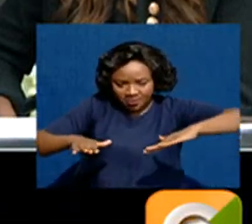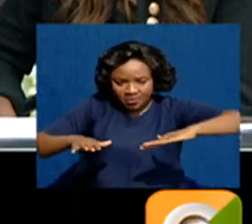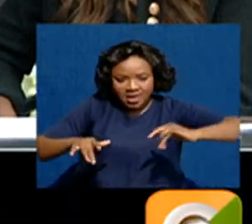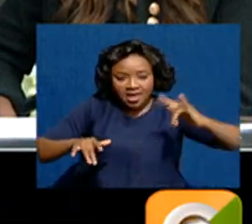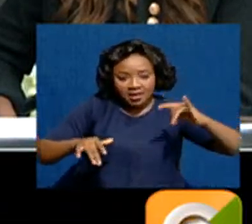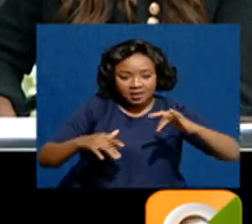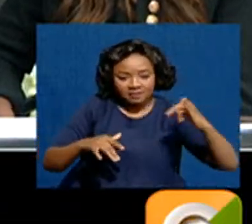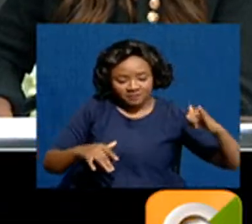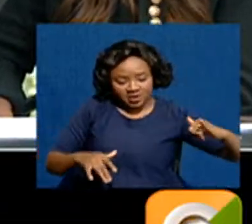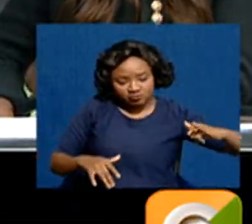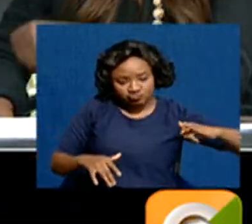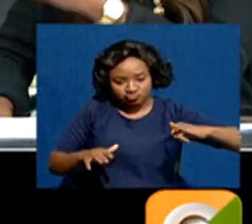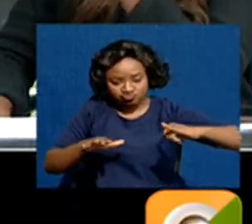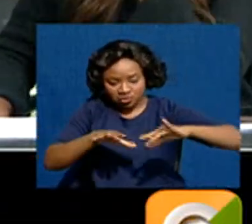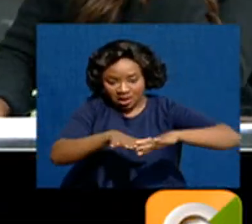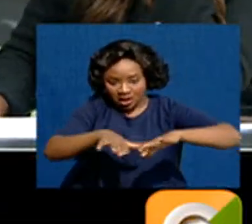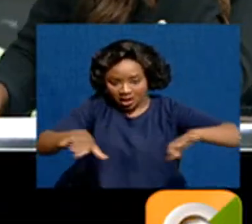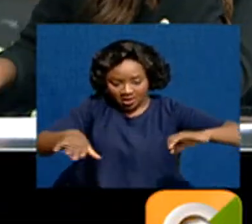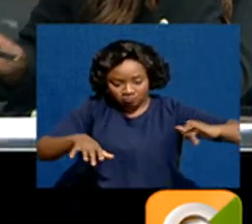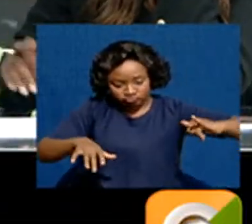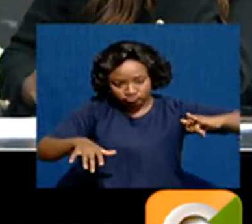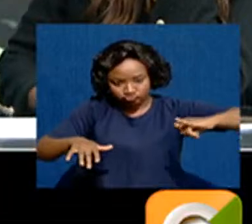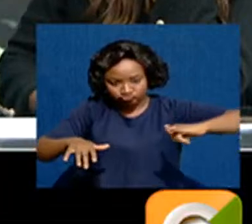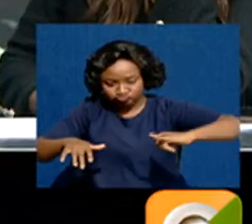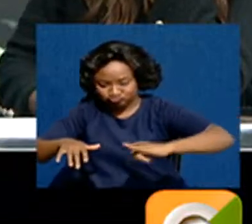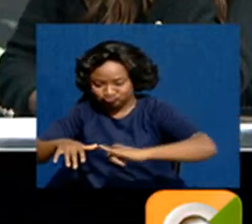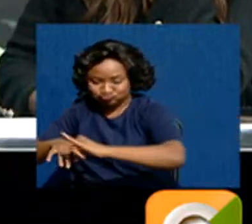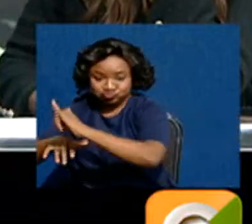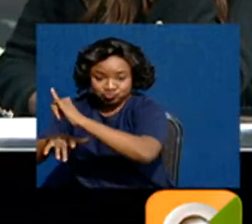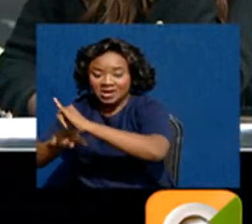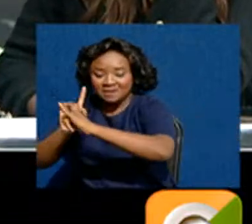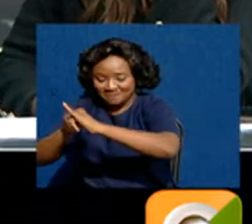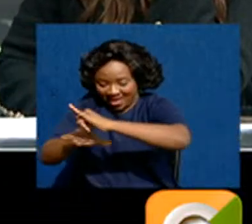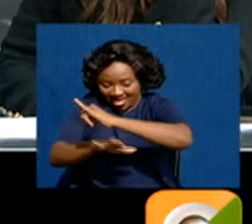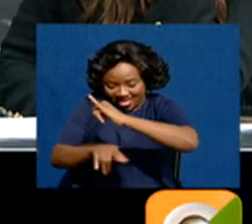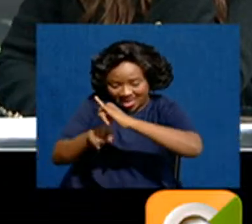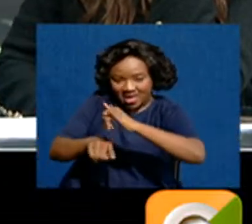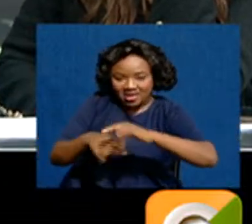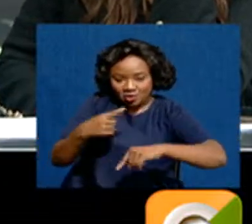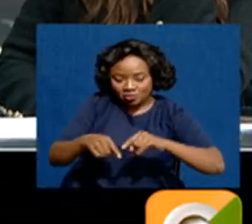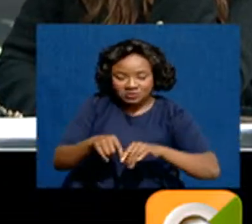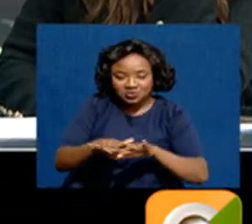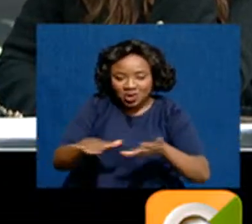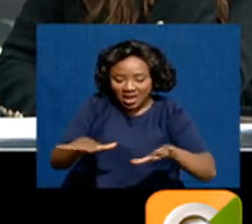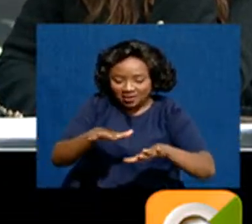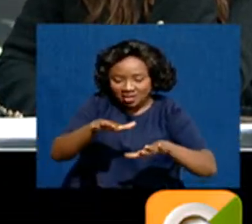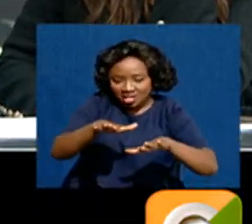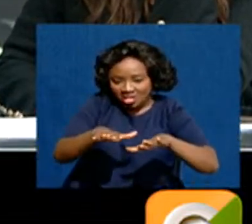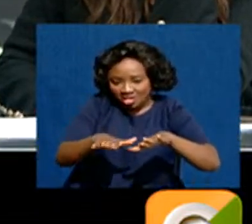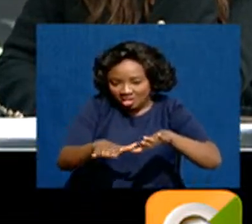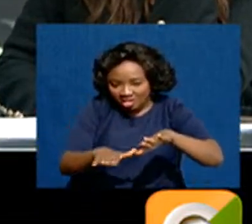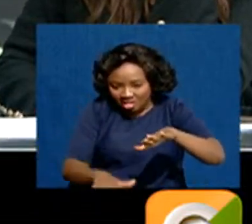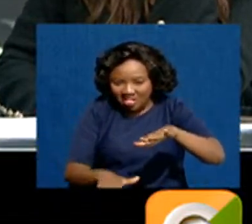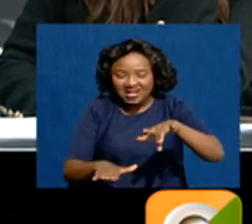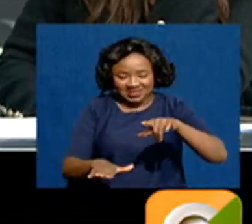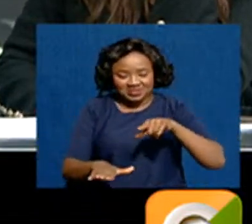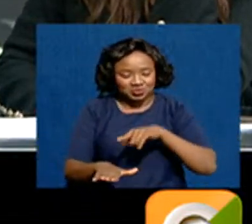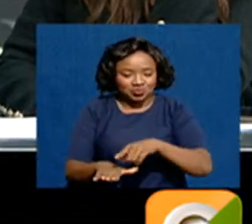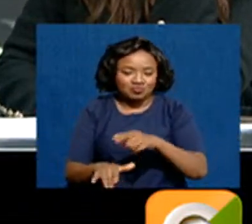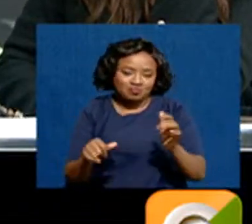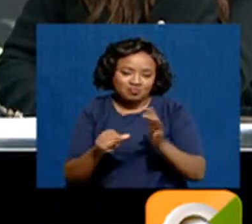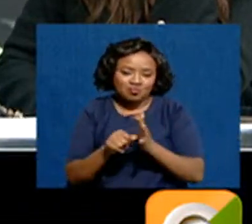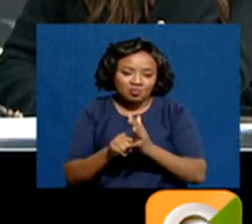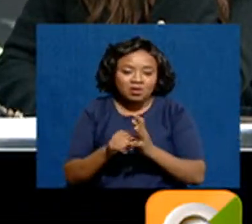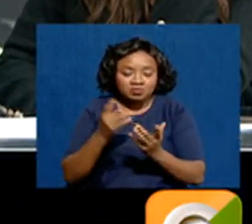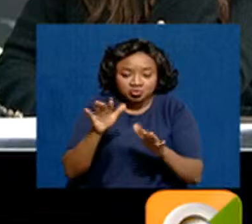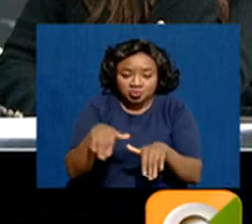engineers have already proposed a lot of work to be done, and the estimate was about 3 billion. We're still working with Parliament to see if we can get the budget